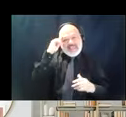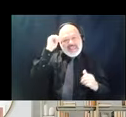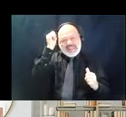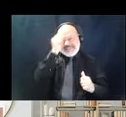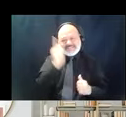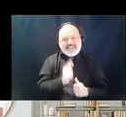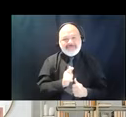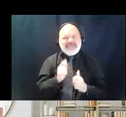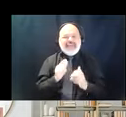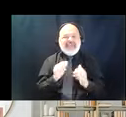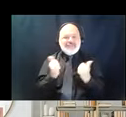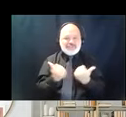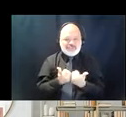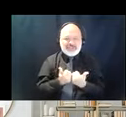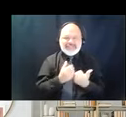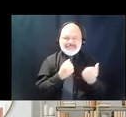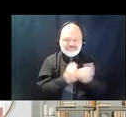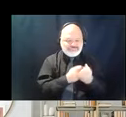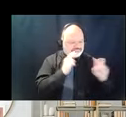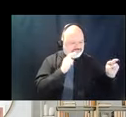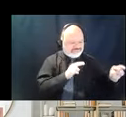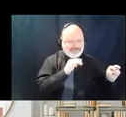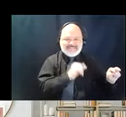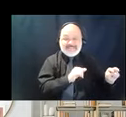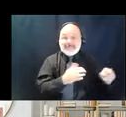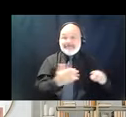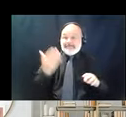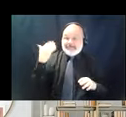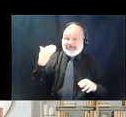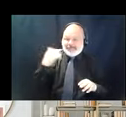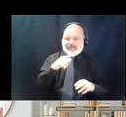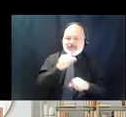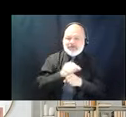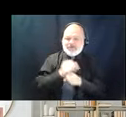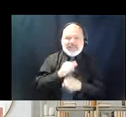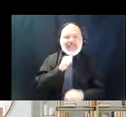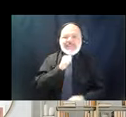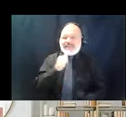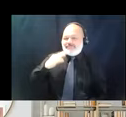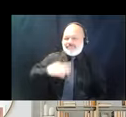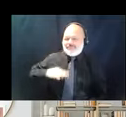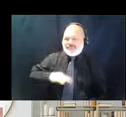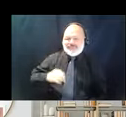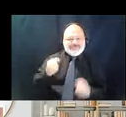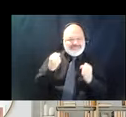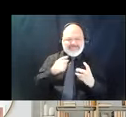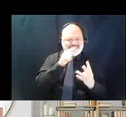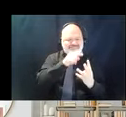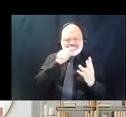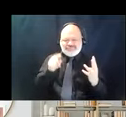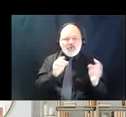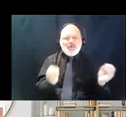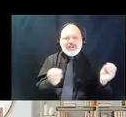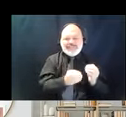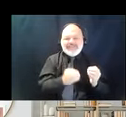oversees the care and support arm of the local chapter. Prior to this, Anna worked in the nonprofit sector for various leading health organizations